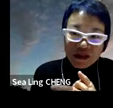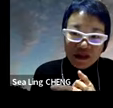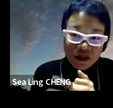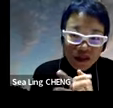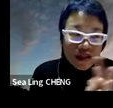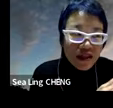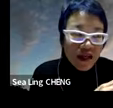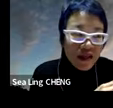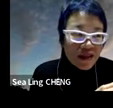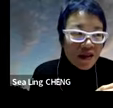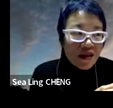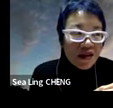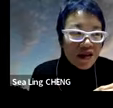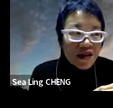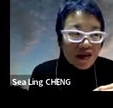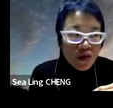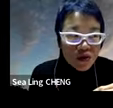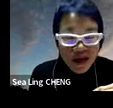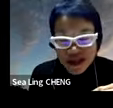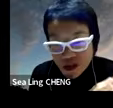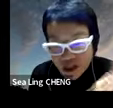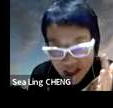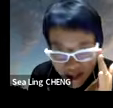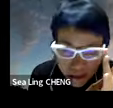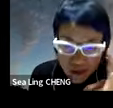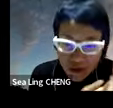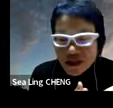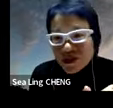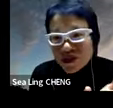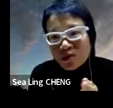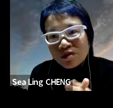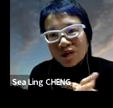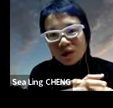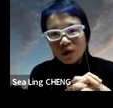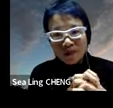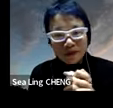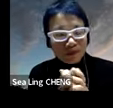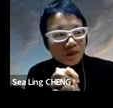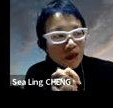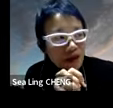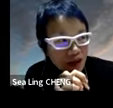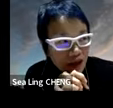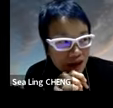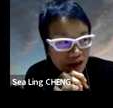African continent and those who are engaged in intimate relations with local women.